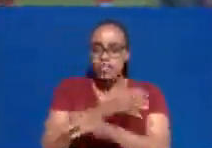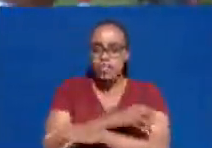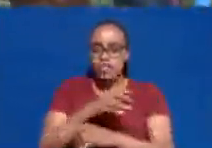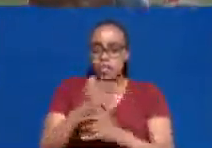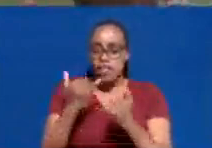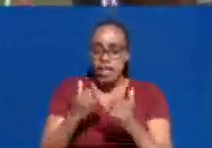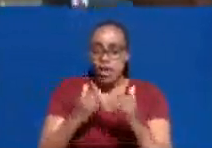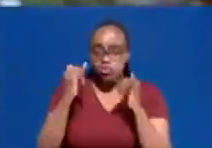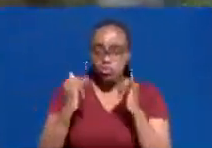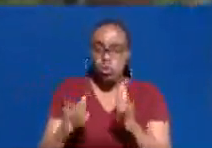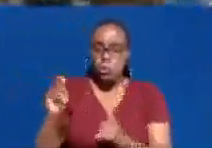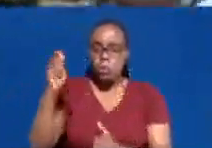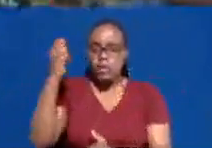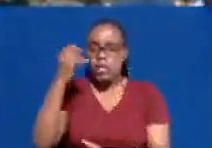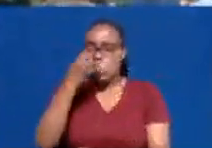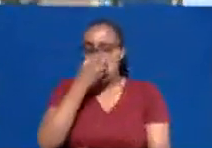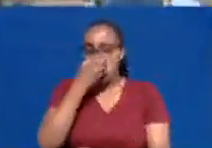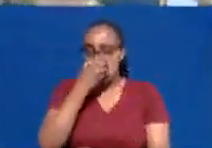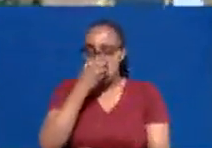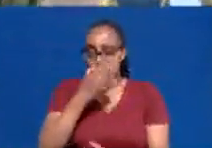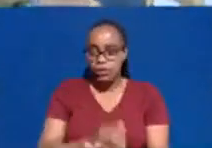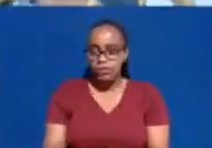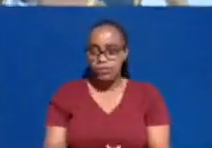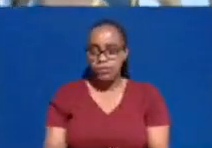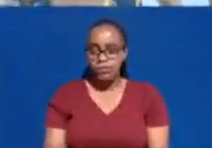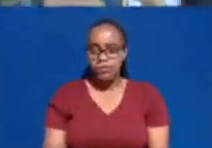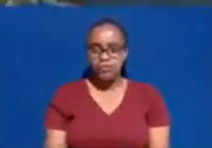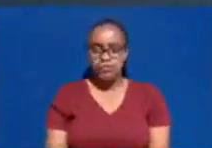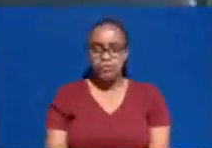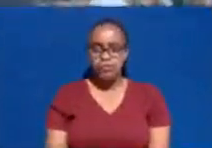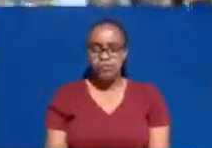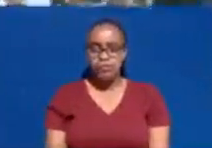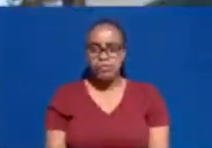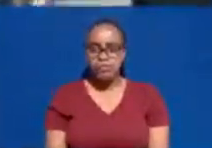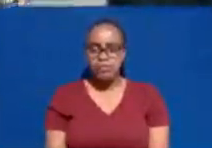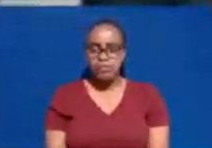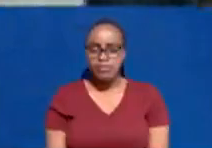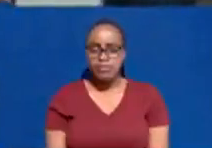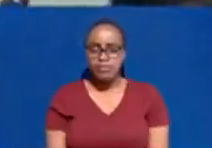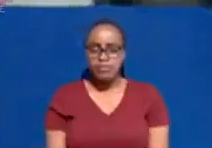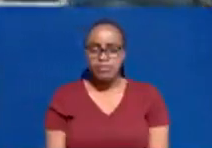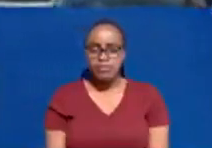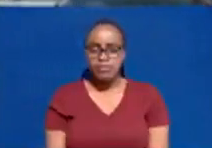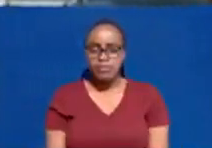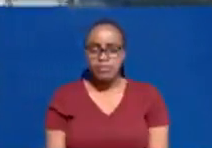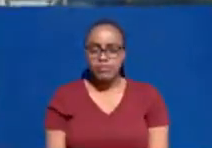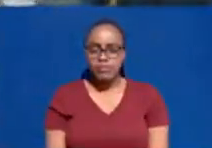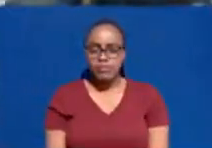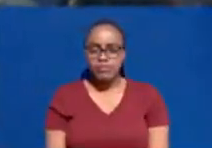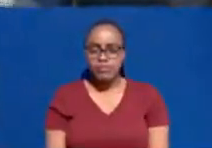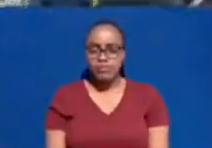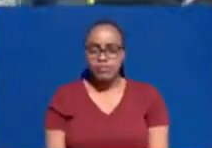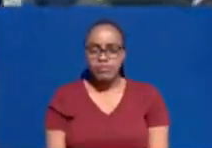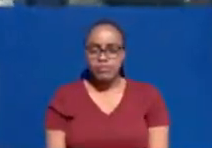incoming President William Ruto. Hassan Mugambi, Citizen TV.